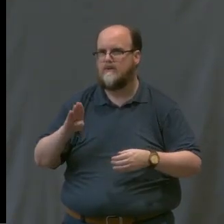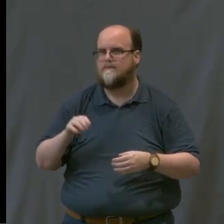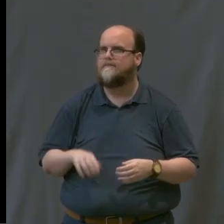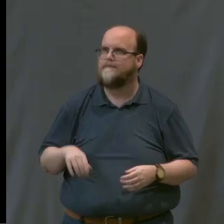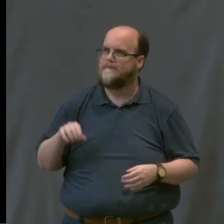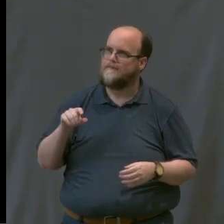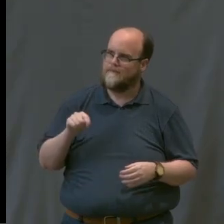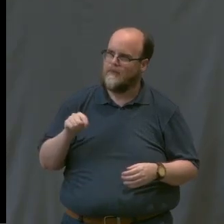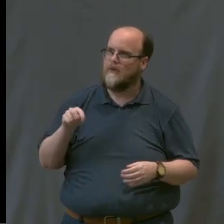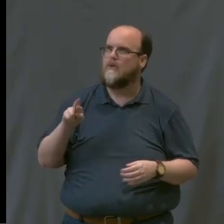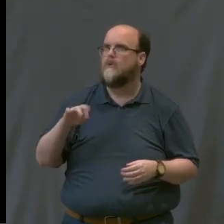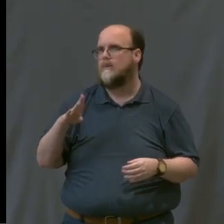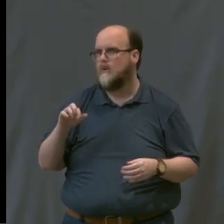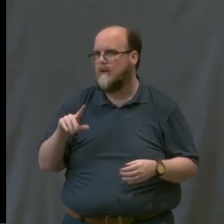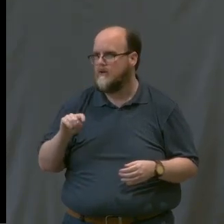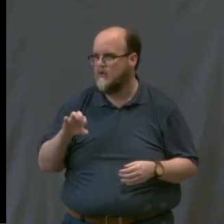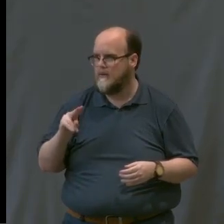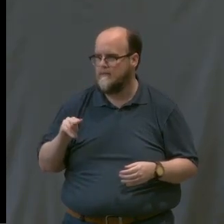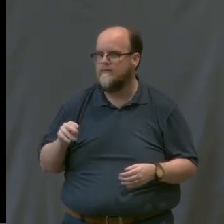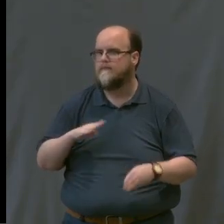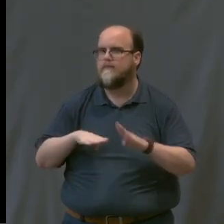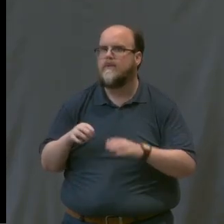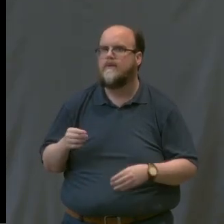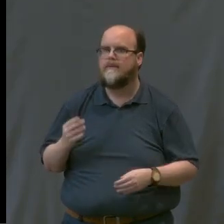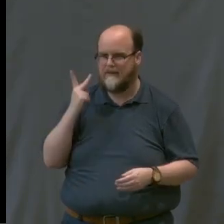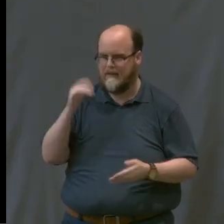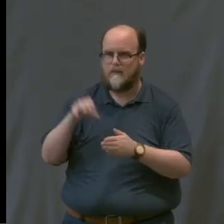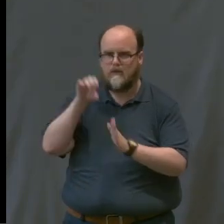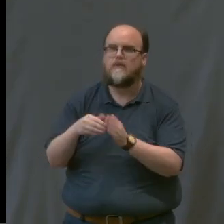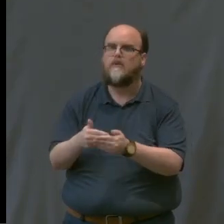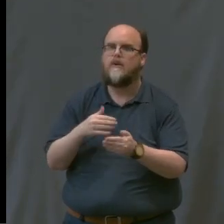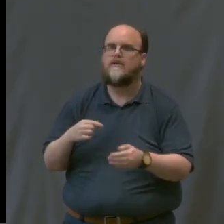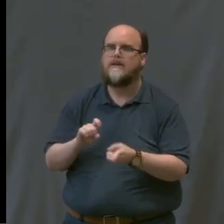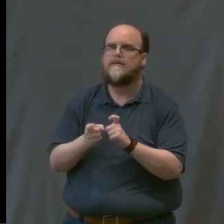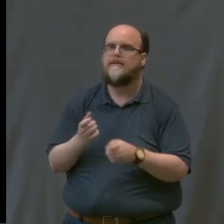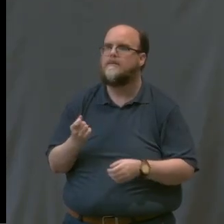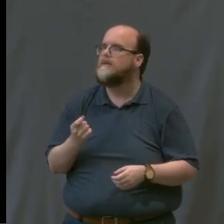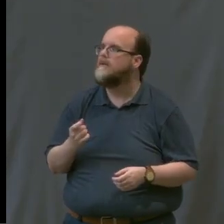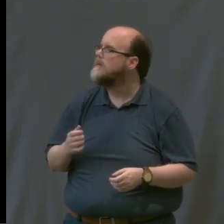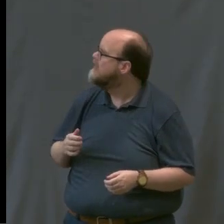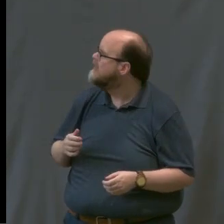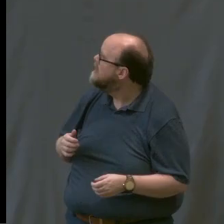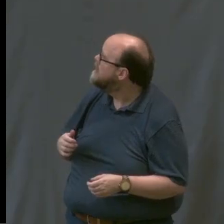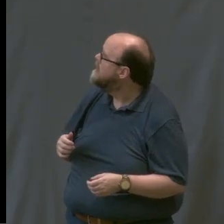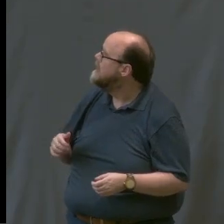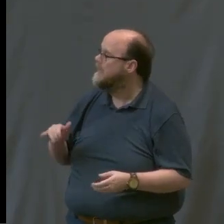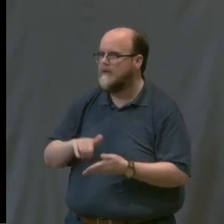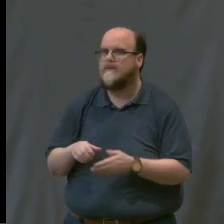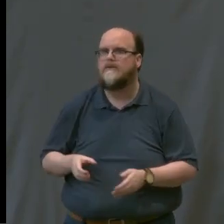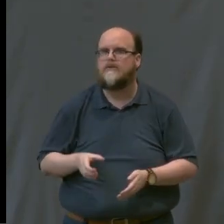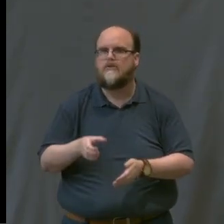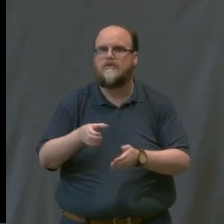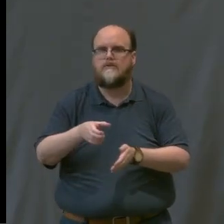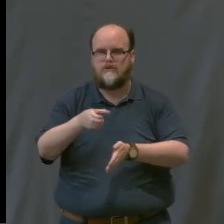You've seen this slide before. I've changed it ever so slightly, though. This is a